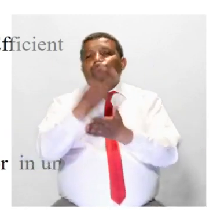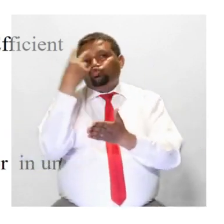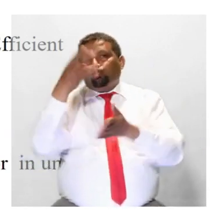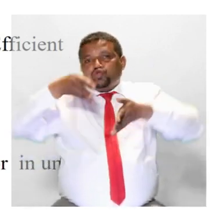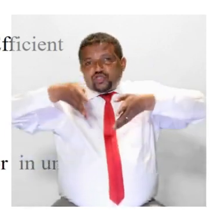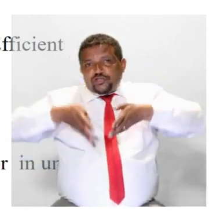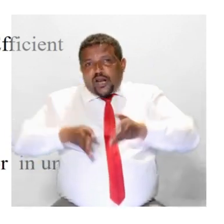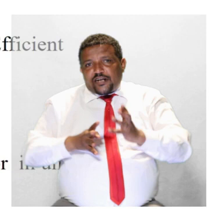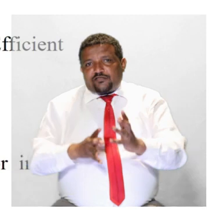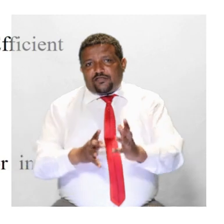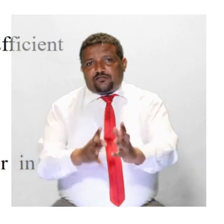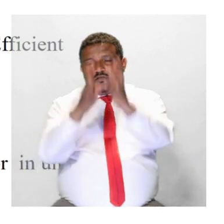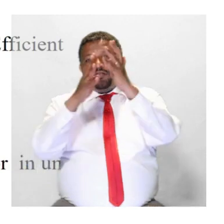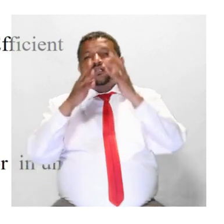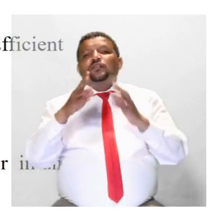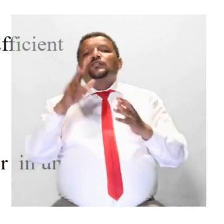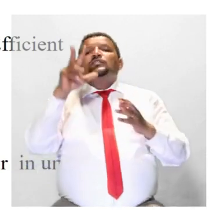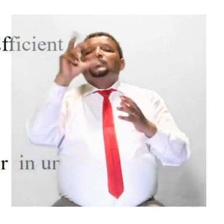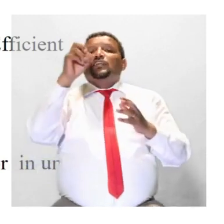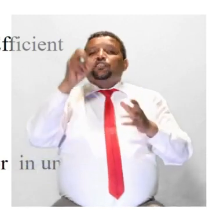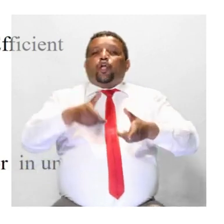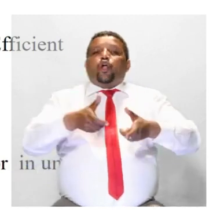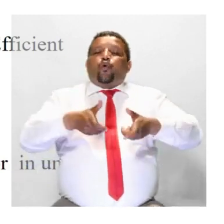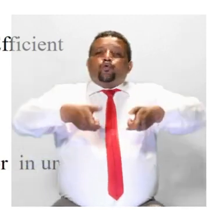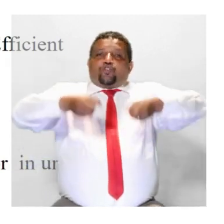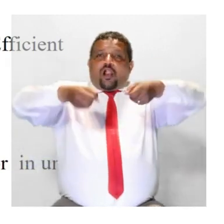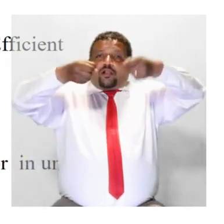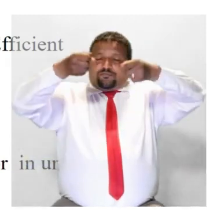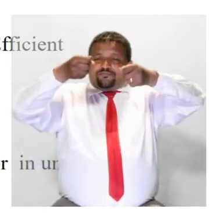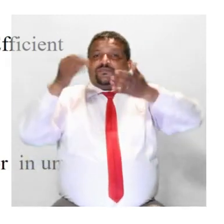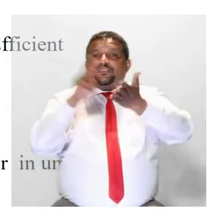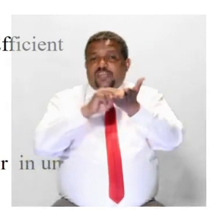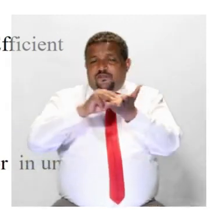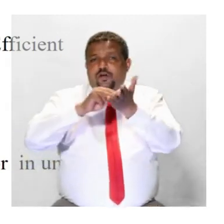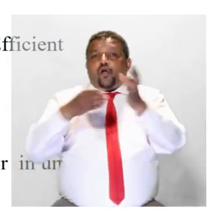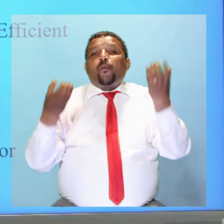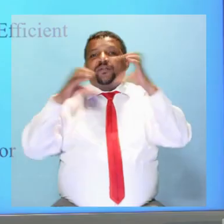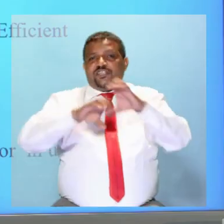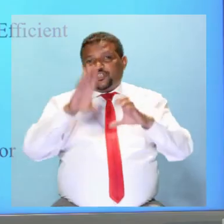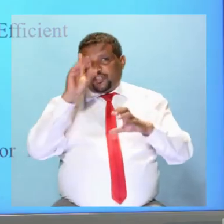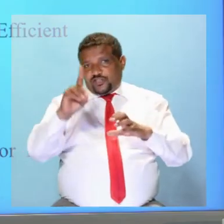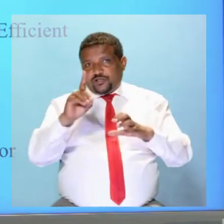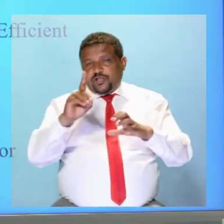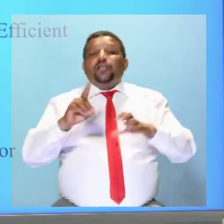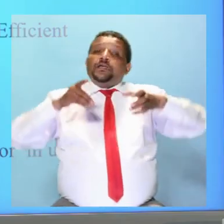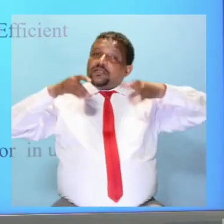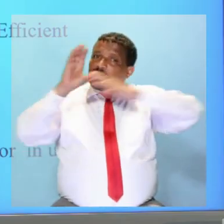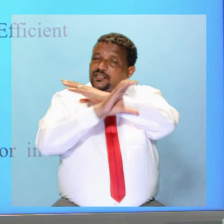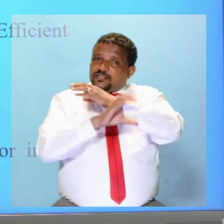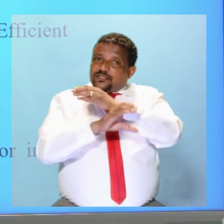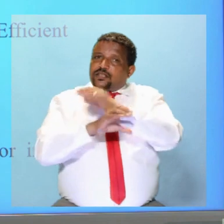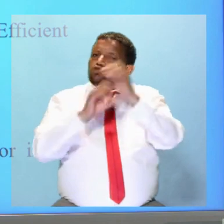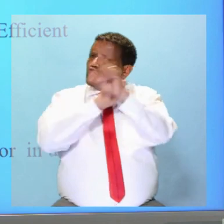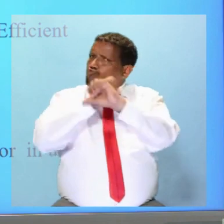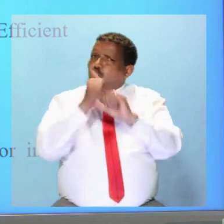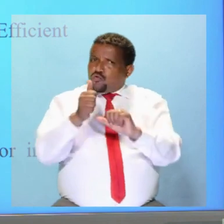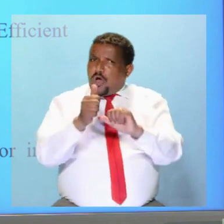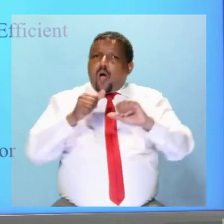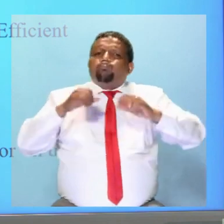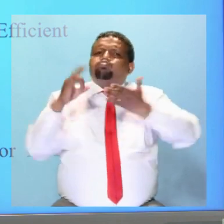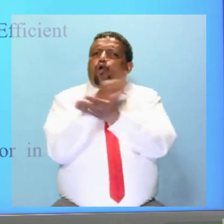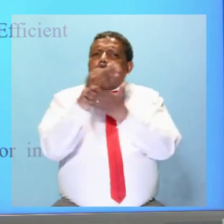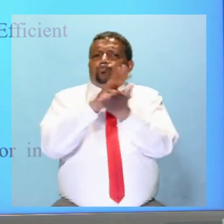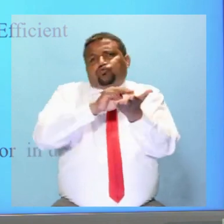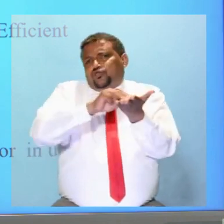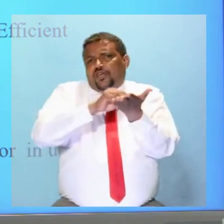2 tractors with 30 quintal of teff, and at combination D, the country will not produce any amount of teff,